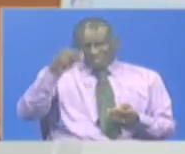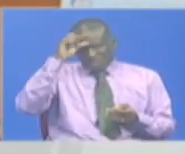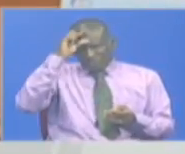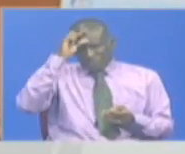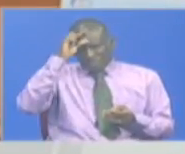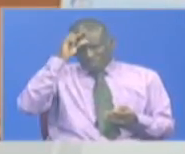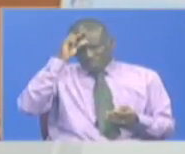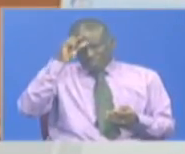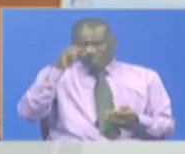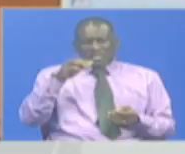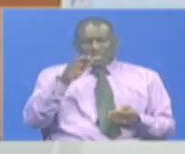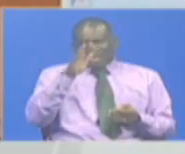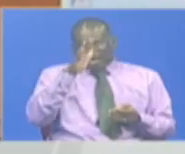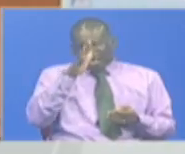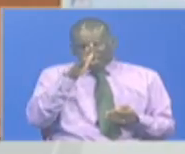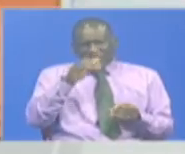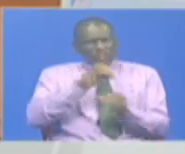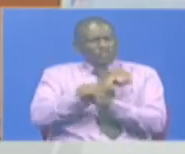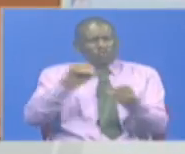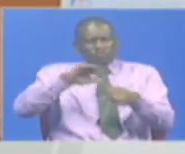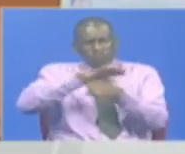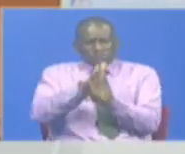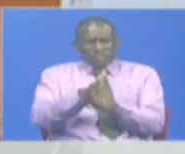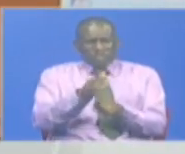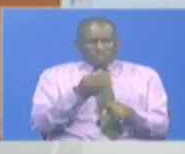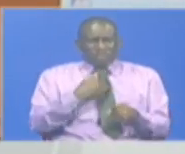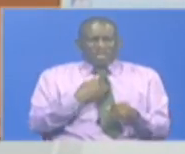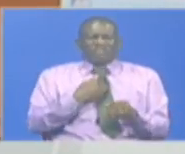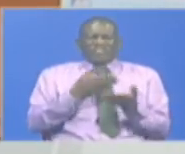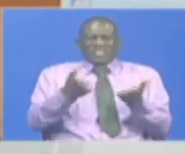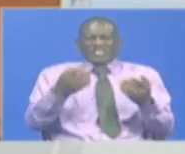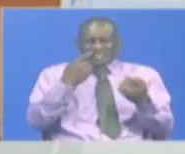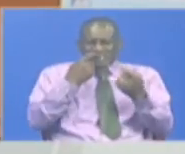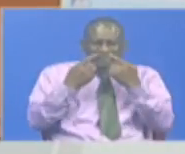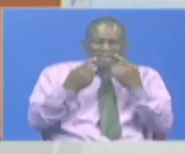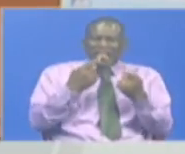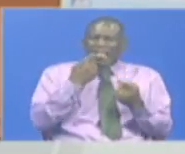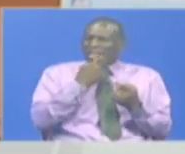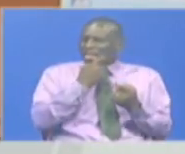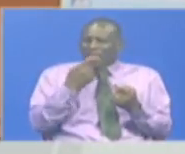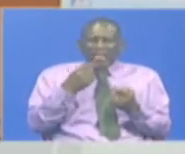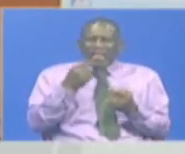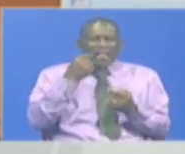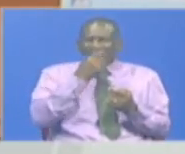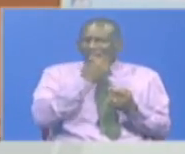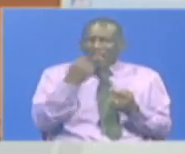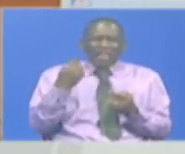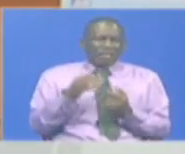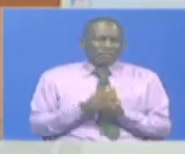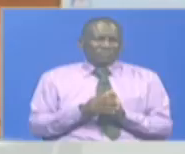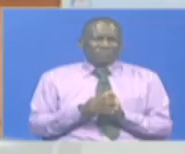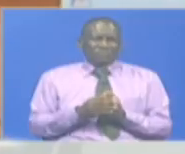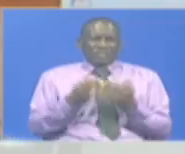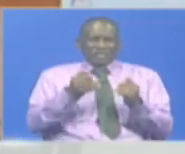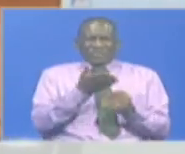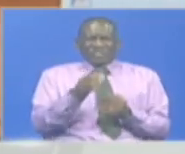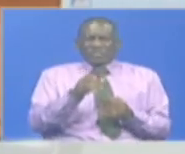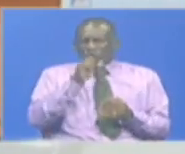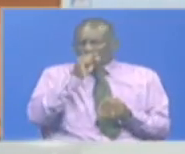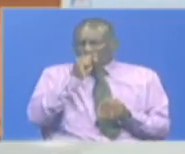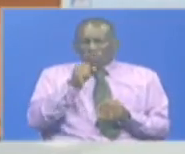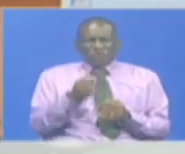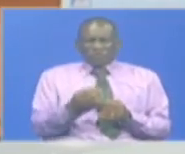kama hiyo inatokea. Mimi nimetoka vitu kwa mapua, kwa mdomo, unaona, like hizo makohozi,